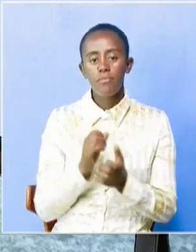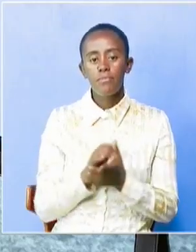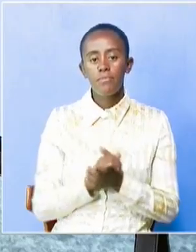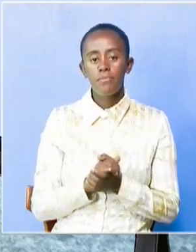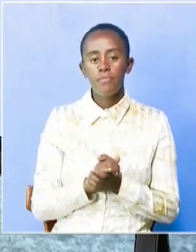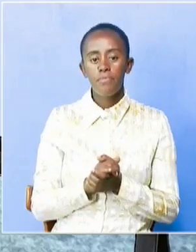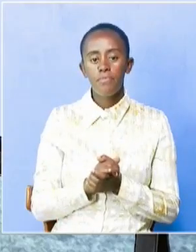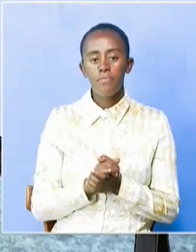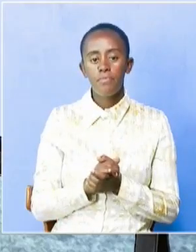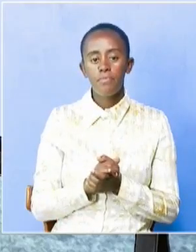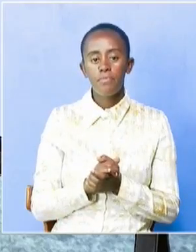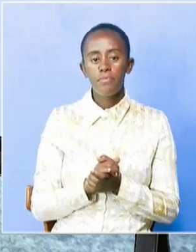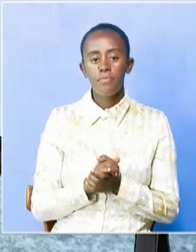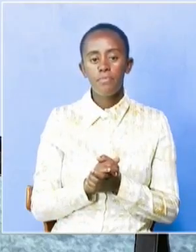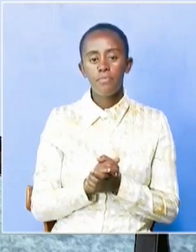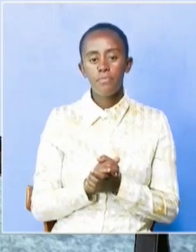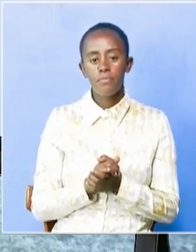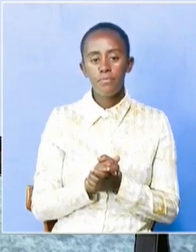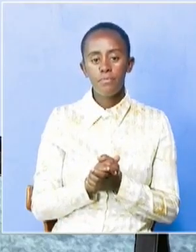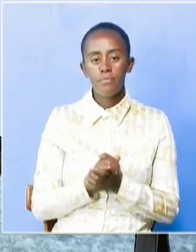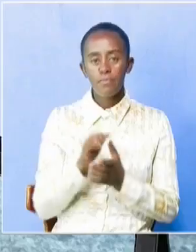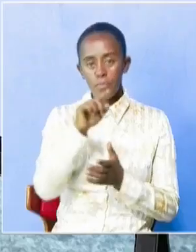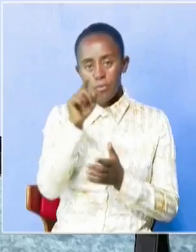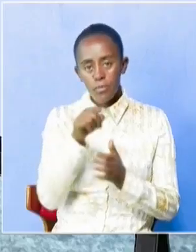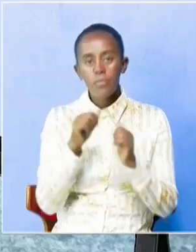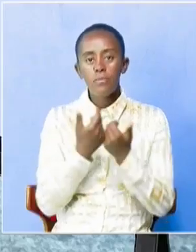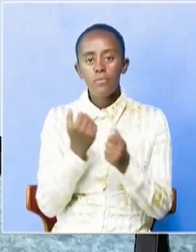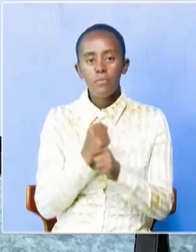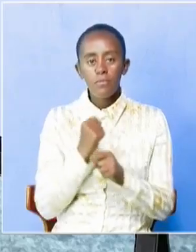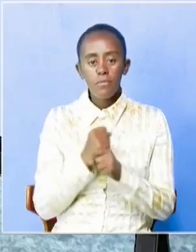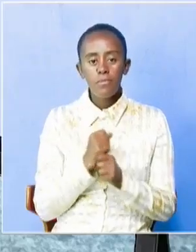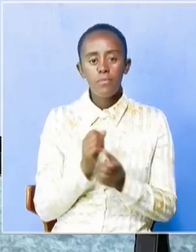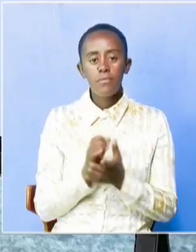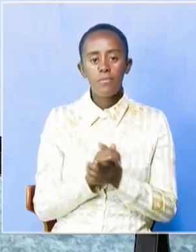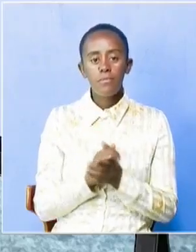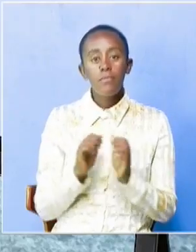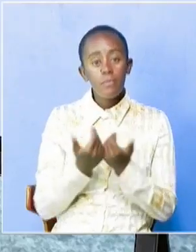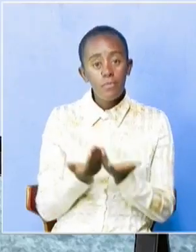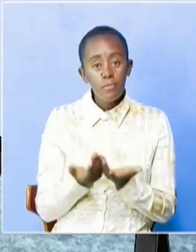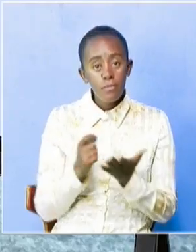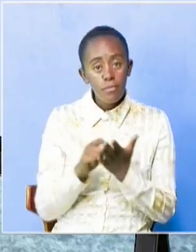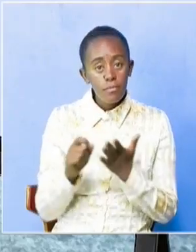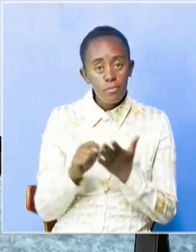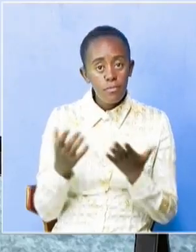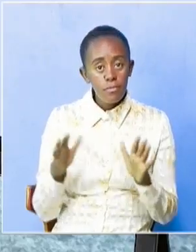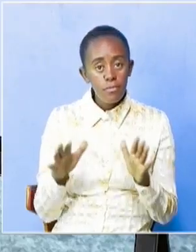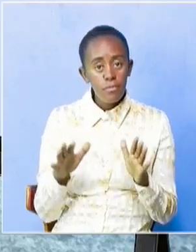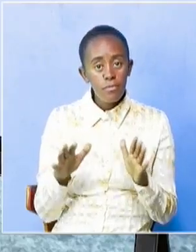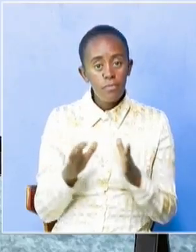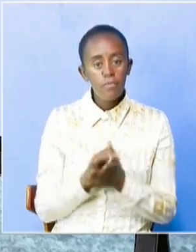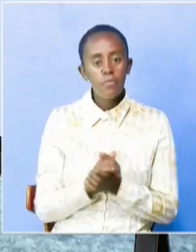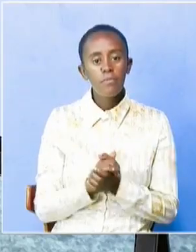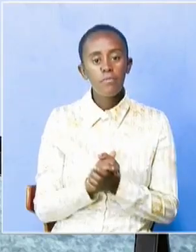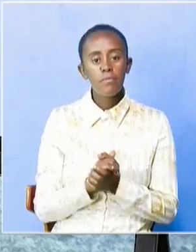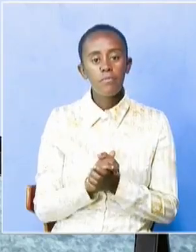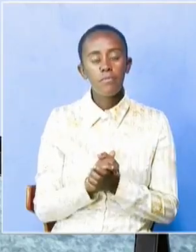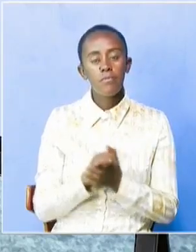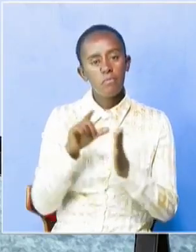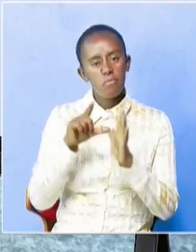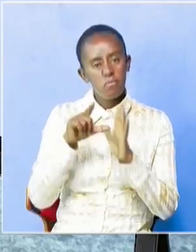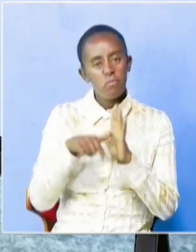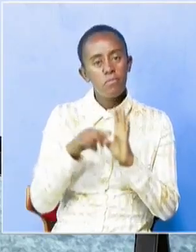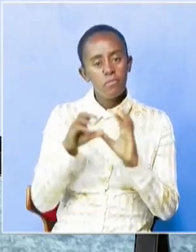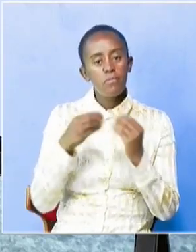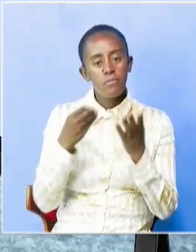possessive form using apostrophe. How would you write it? I will give you a few